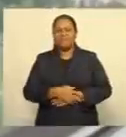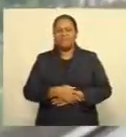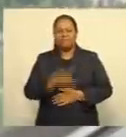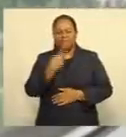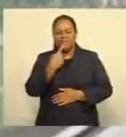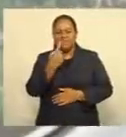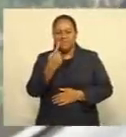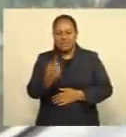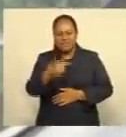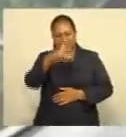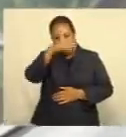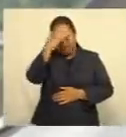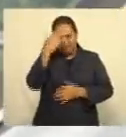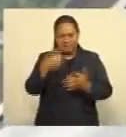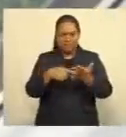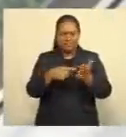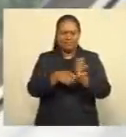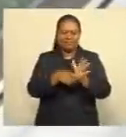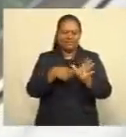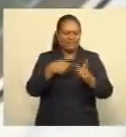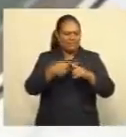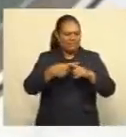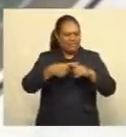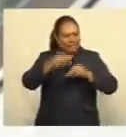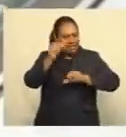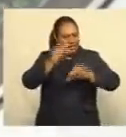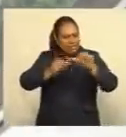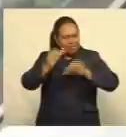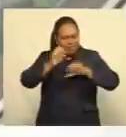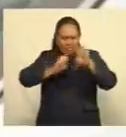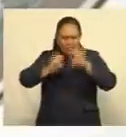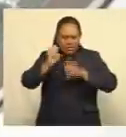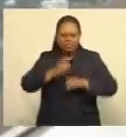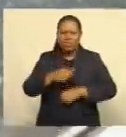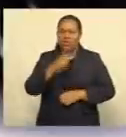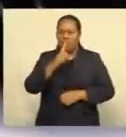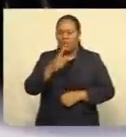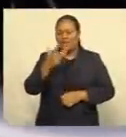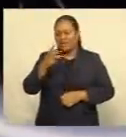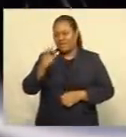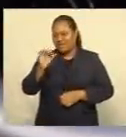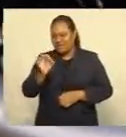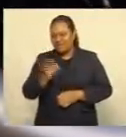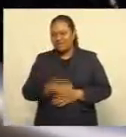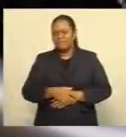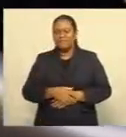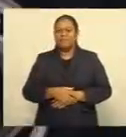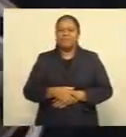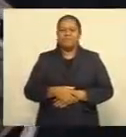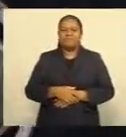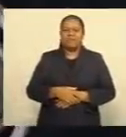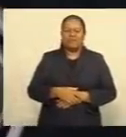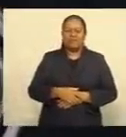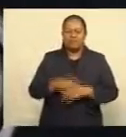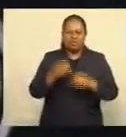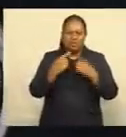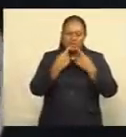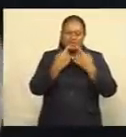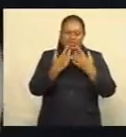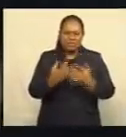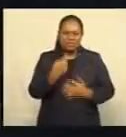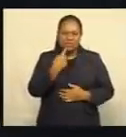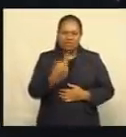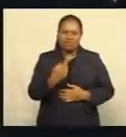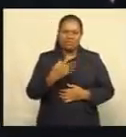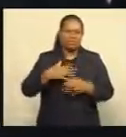Skytrax's rigorous assessment system evaluated over 190 protocols put in place for COVID safety by